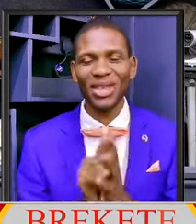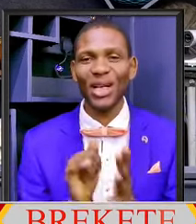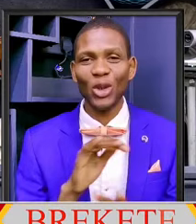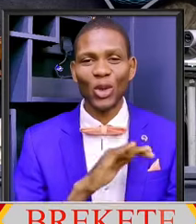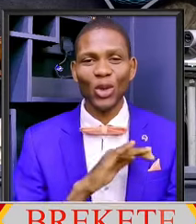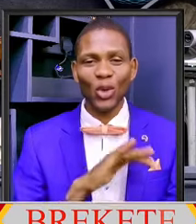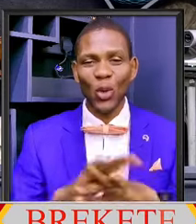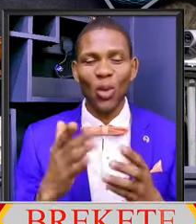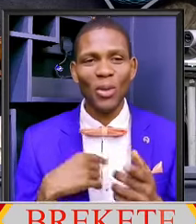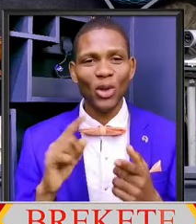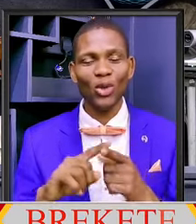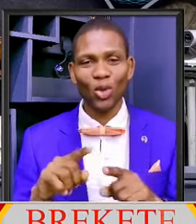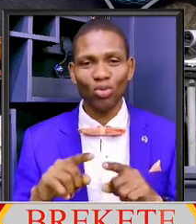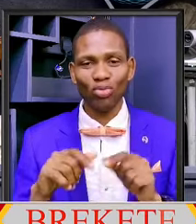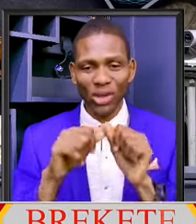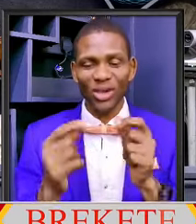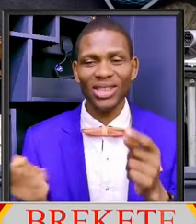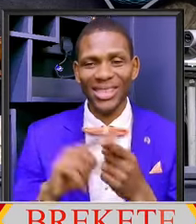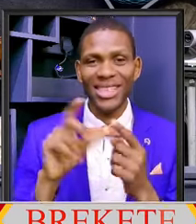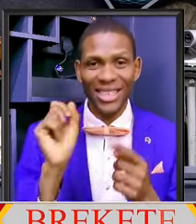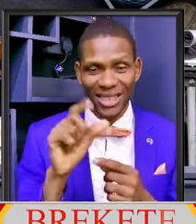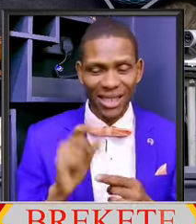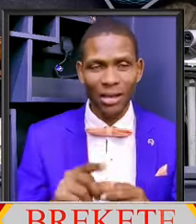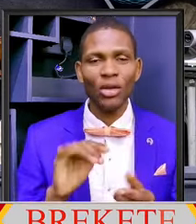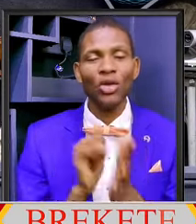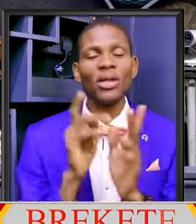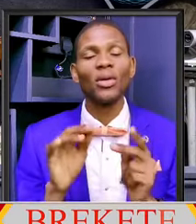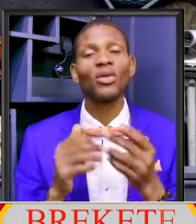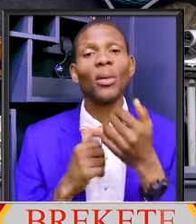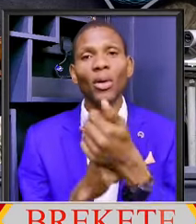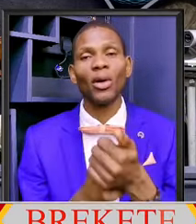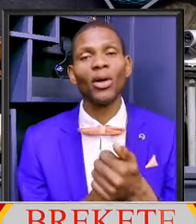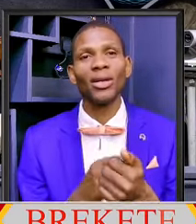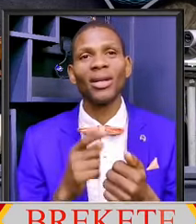when I know hear what I talk, those in support say,